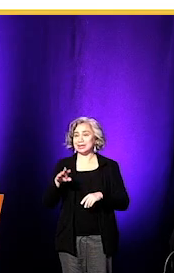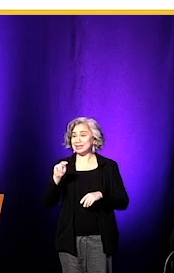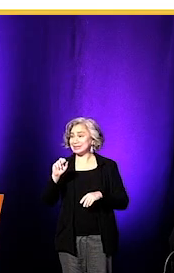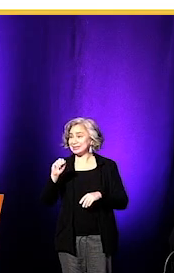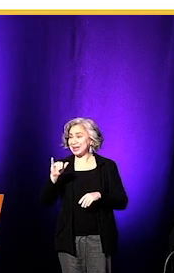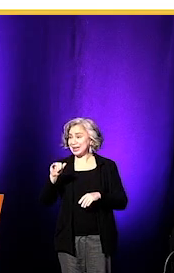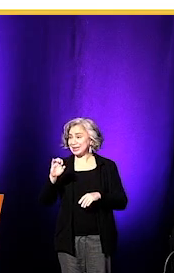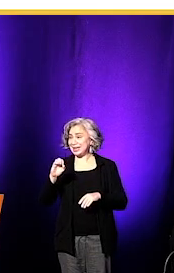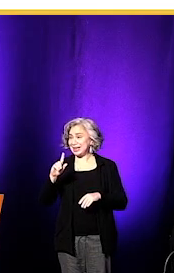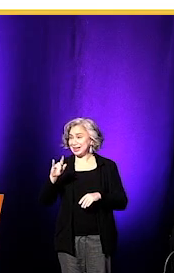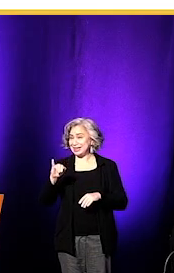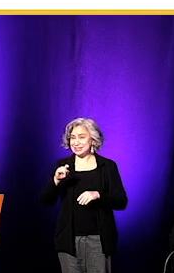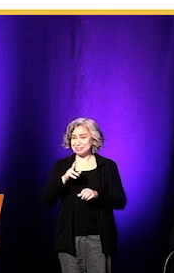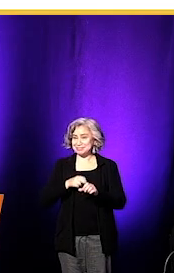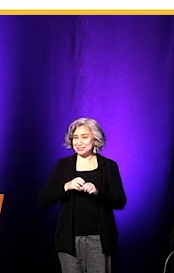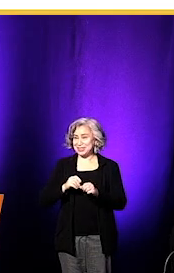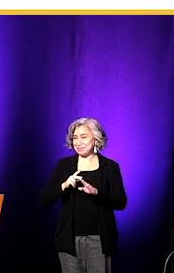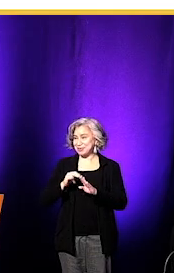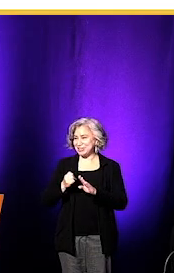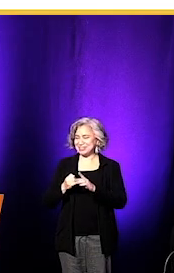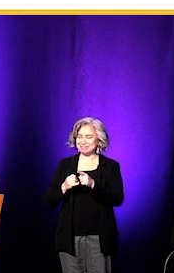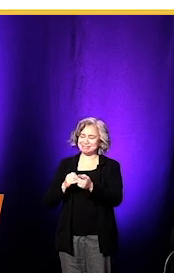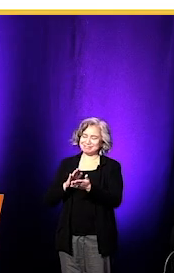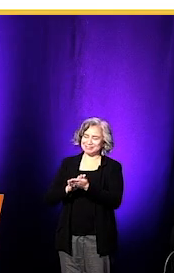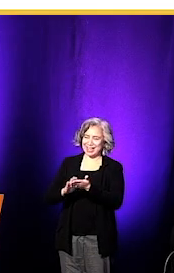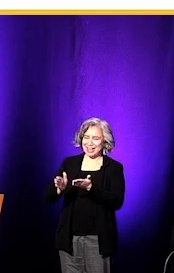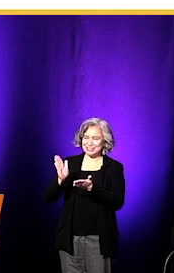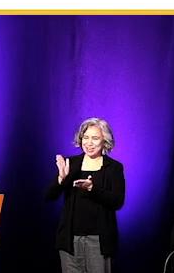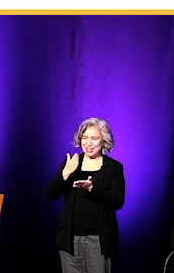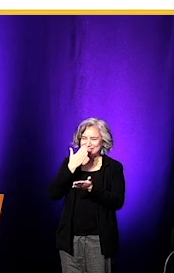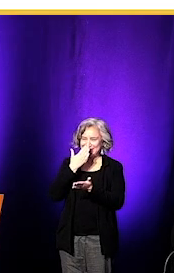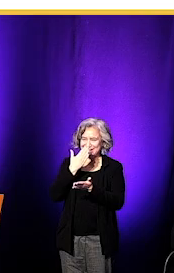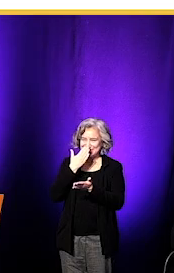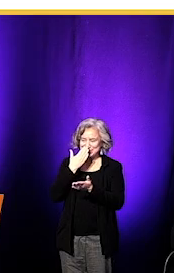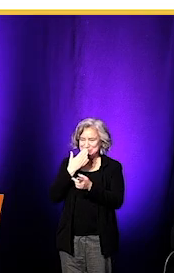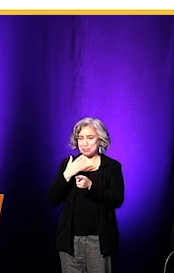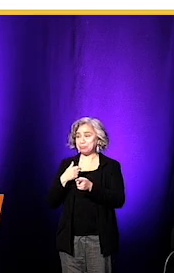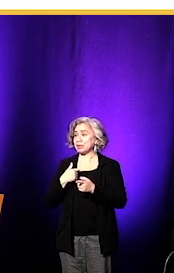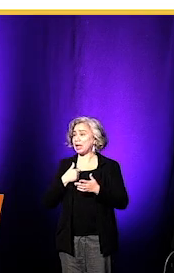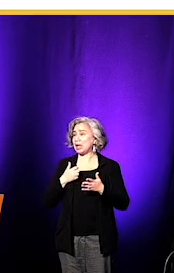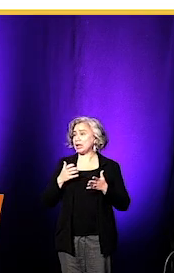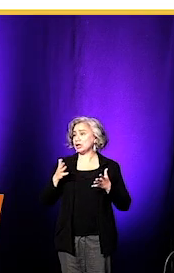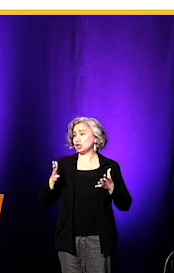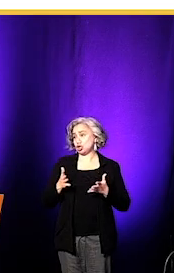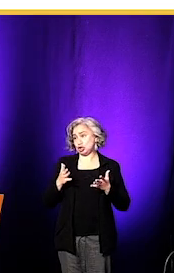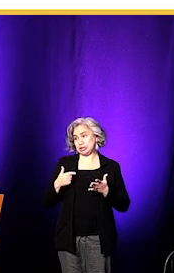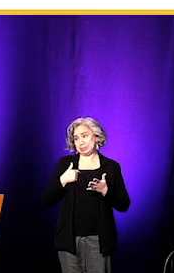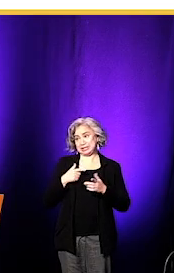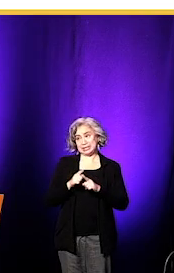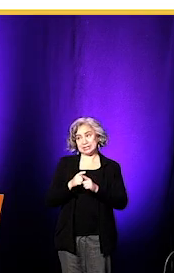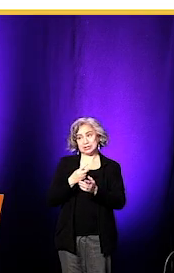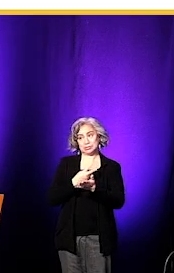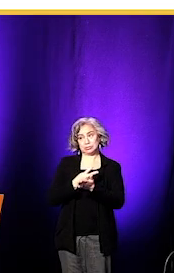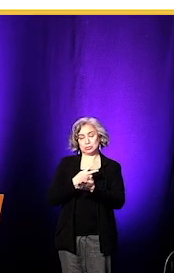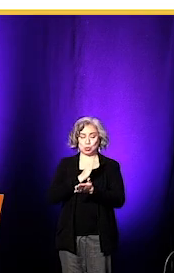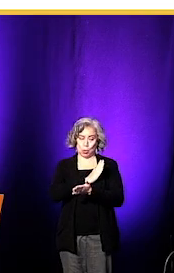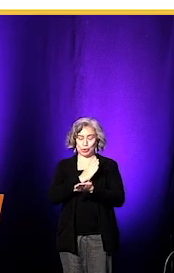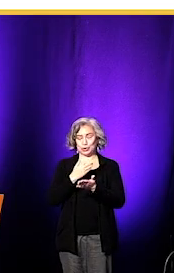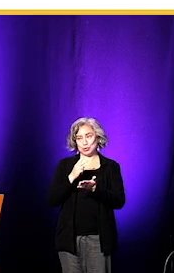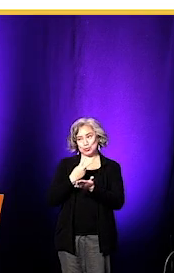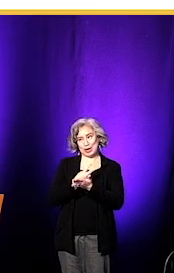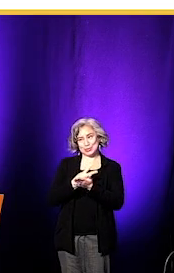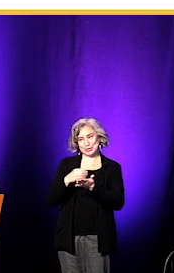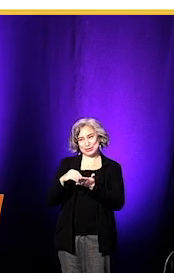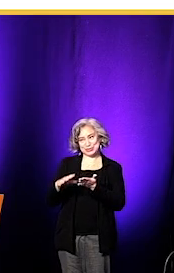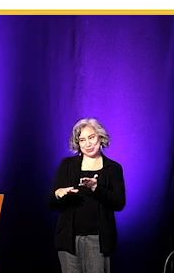Profe, good job. Nice talk. I have always been encouraged as a grad student of yours to think about